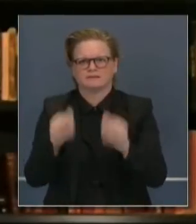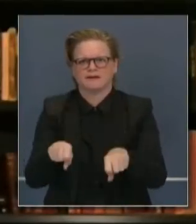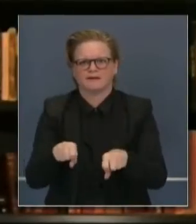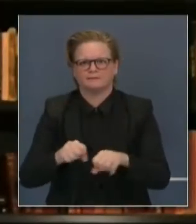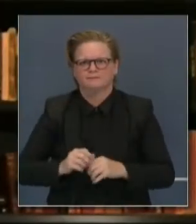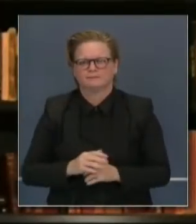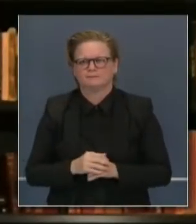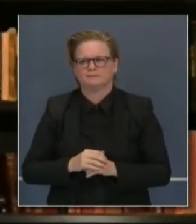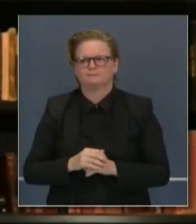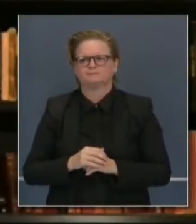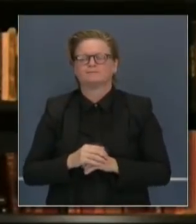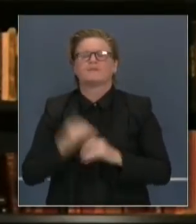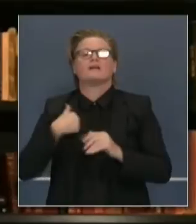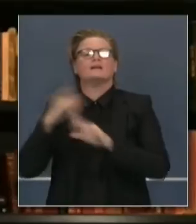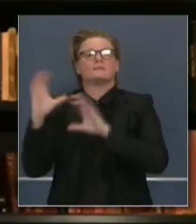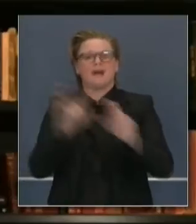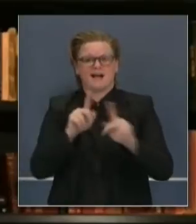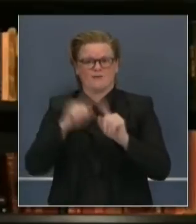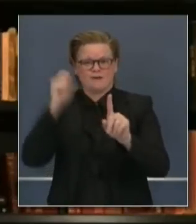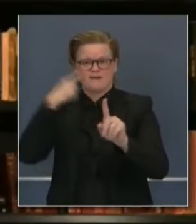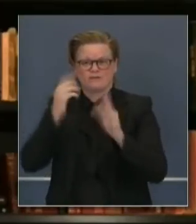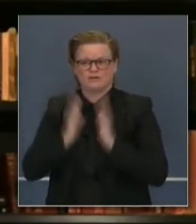Marisa Kendall, Mercury News.